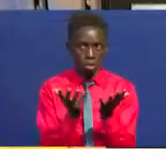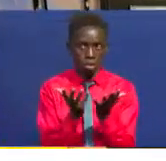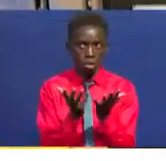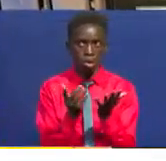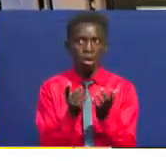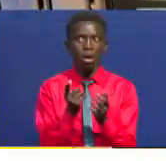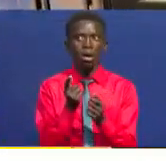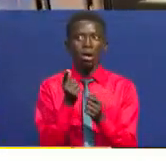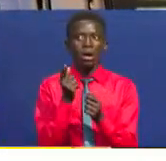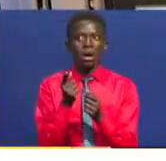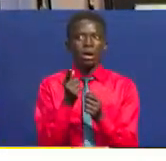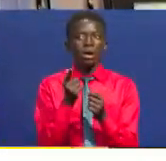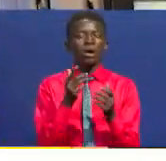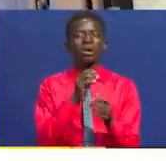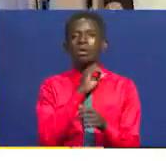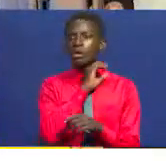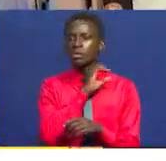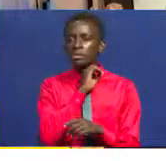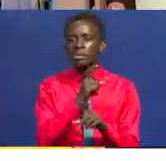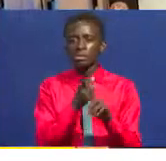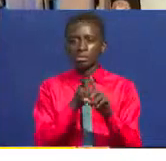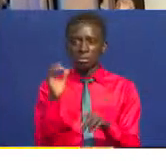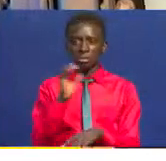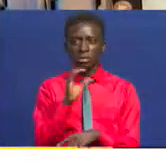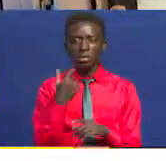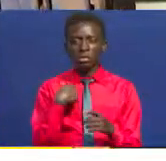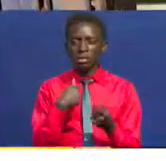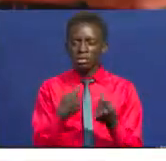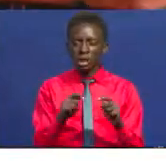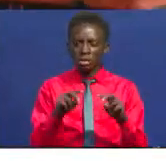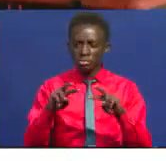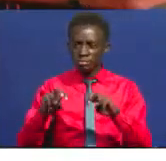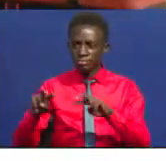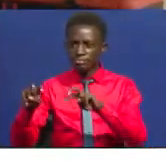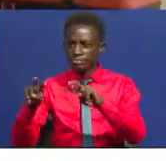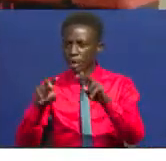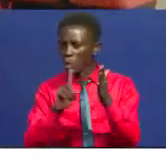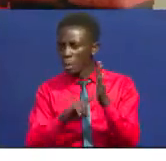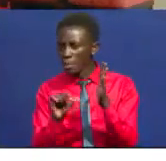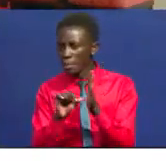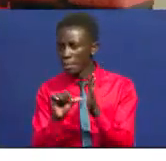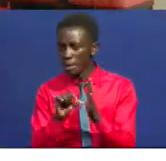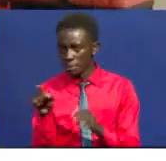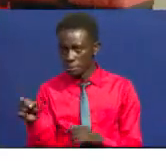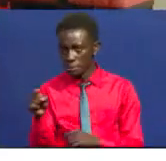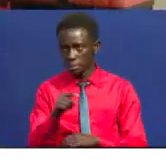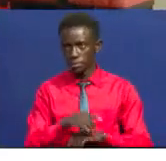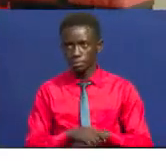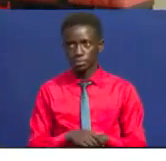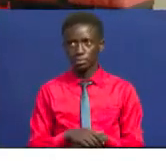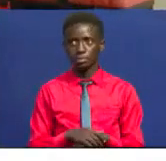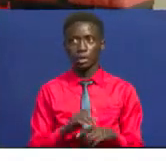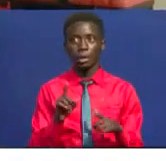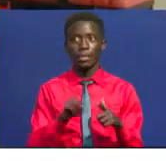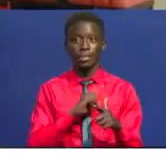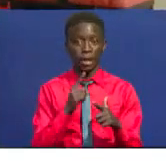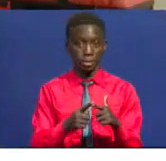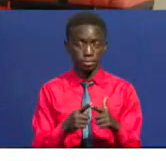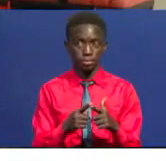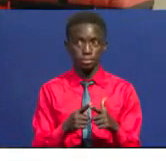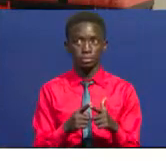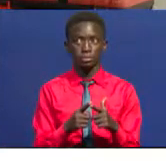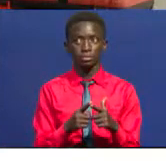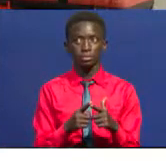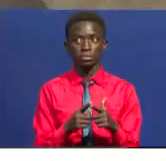based on the customer complaint. We would try to check whatever would be causing the issue. And then, of course, now is